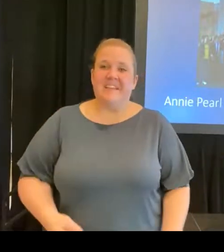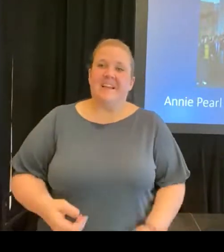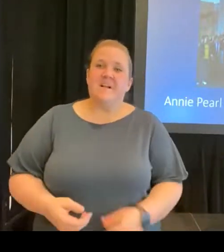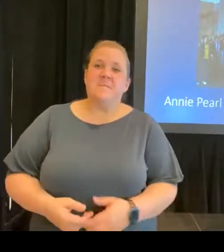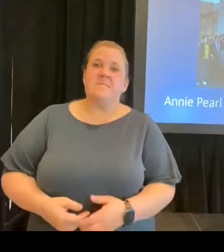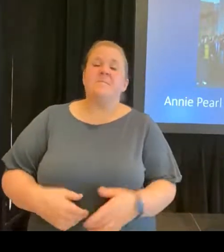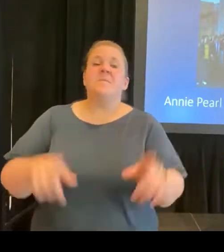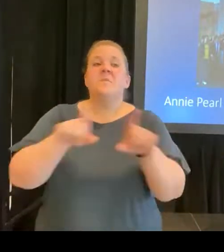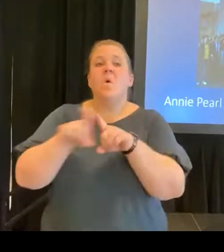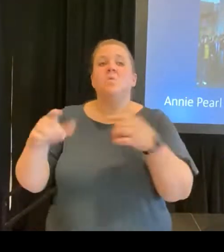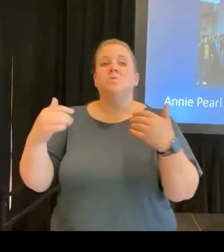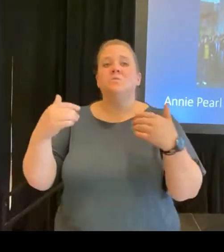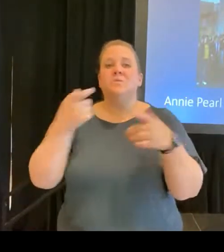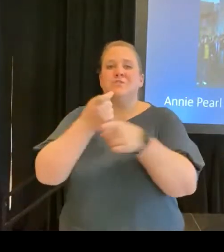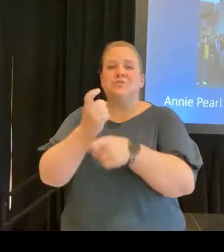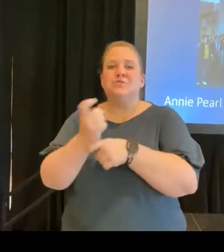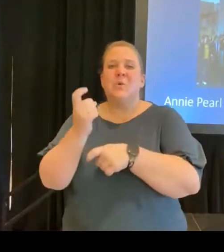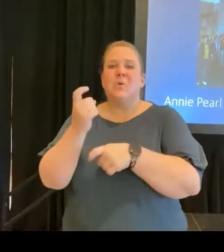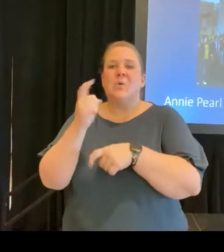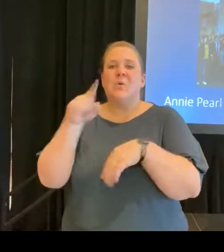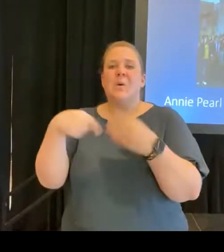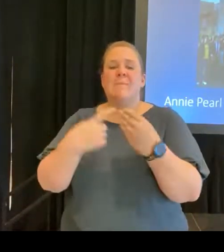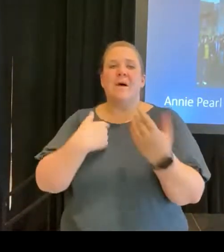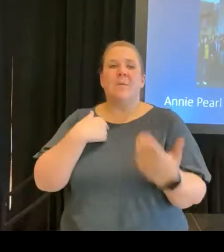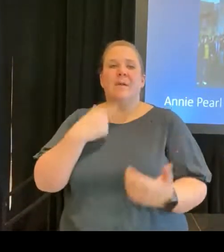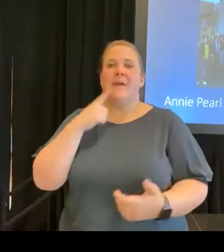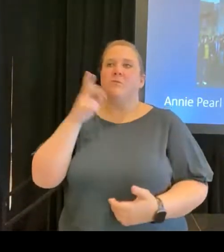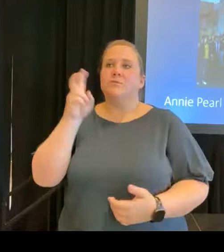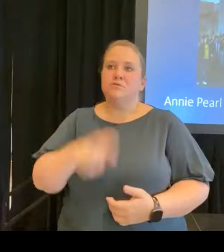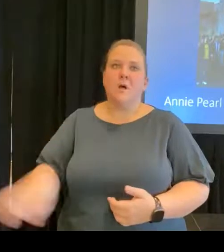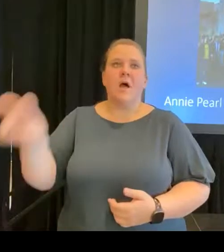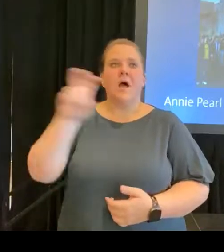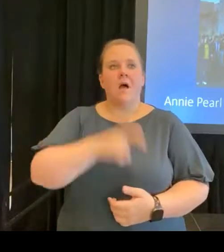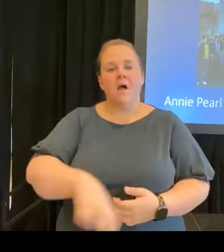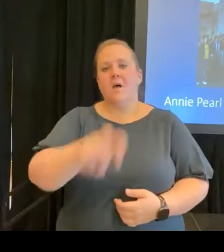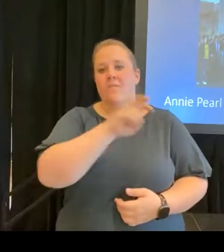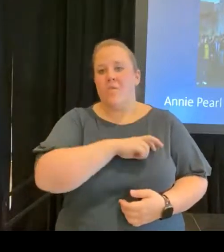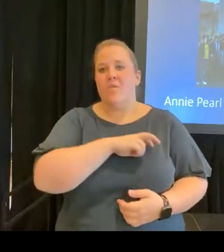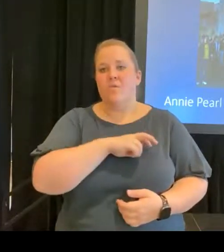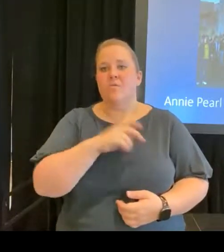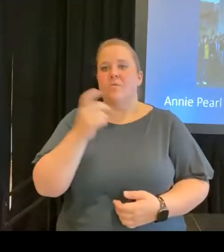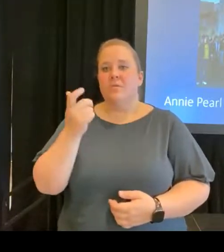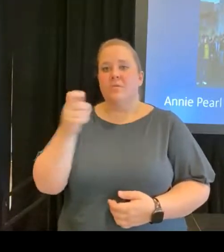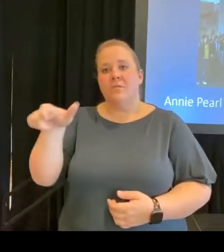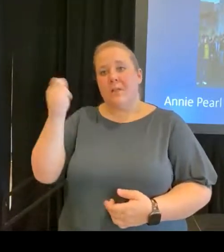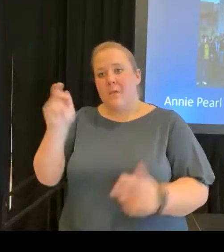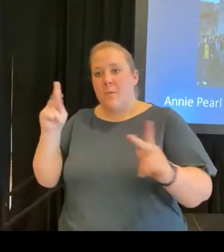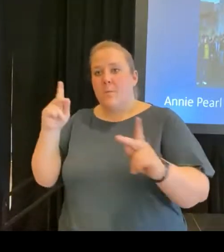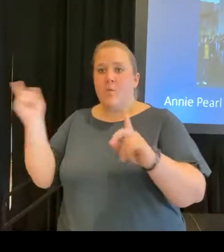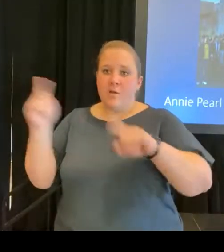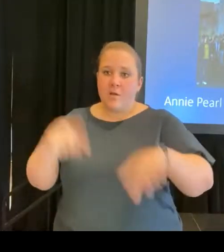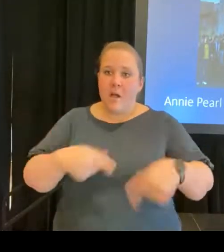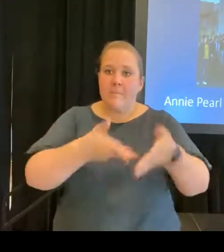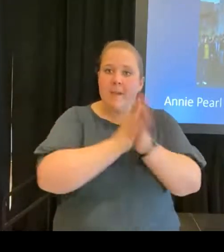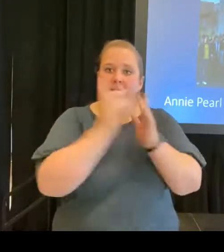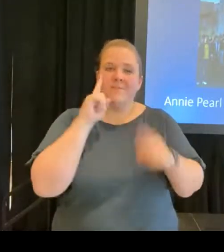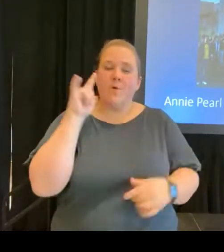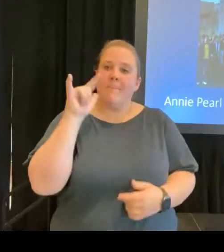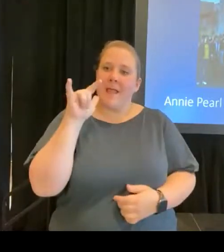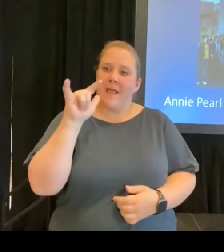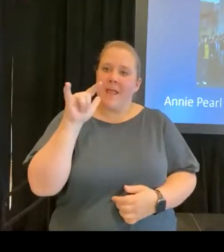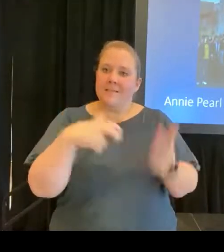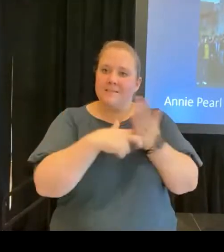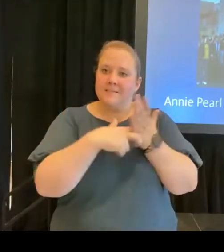And I also had a joke about me traveling too. Everybody else was coming in asking for a plane